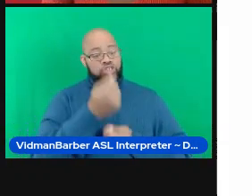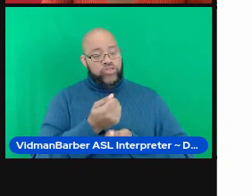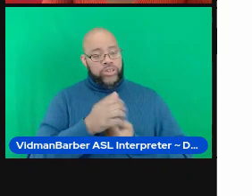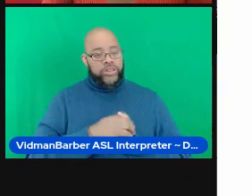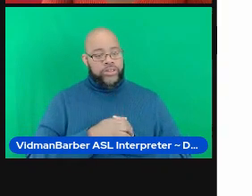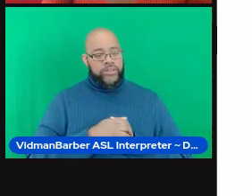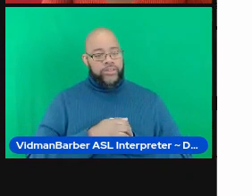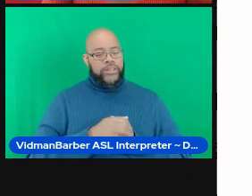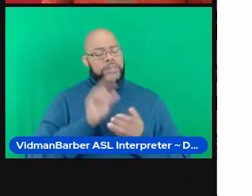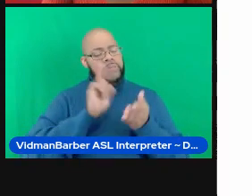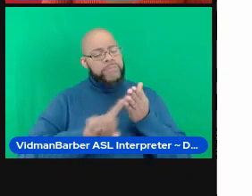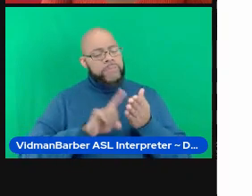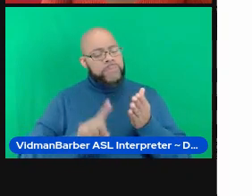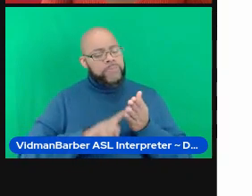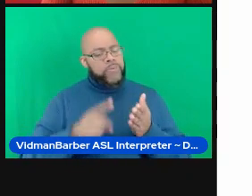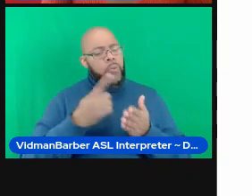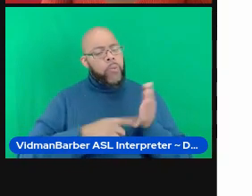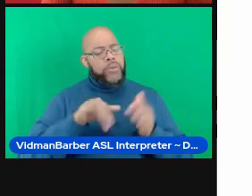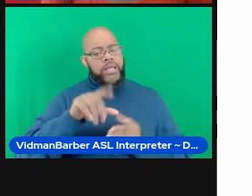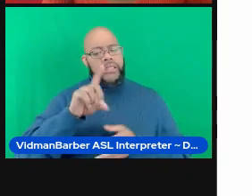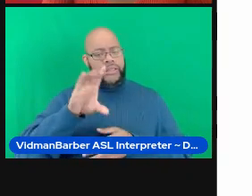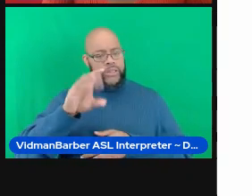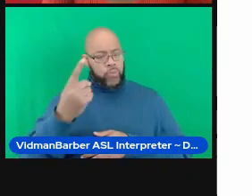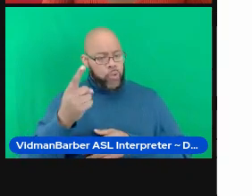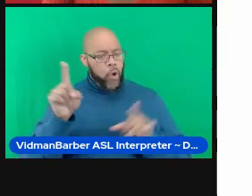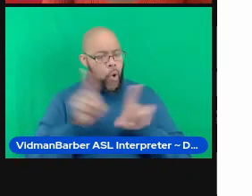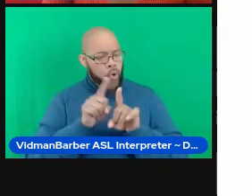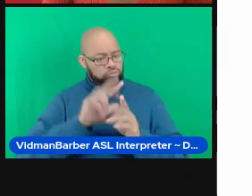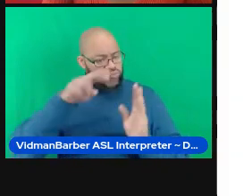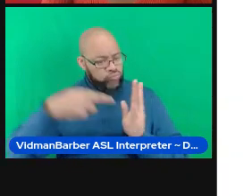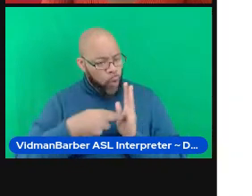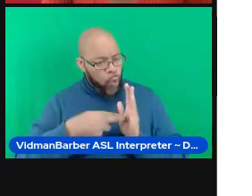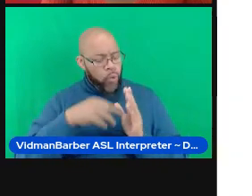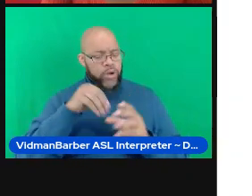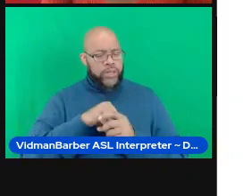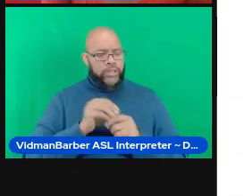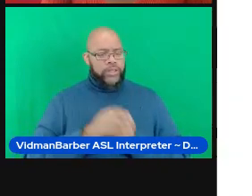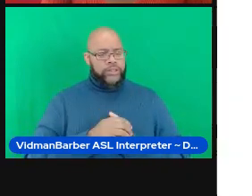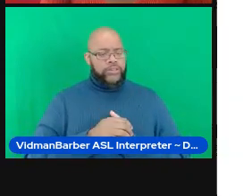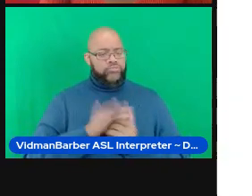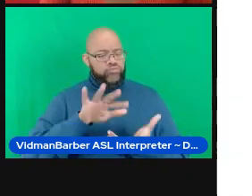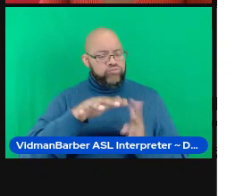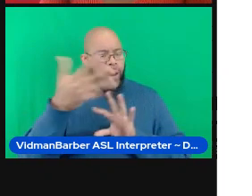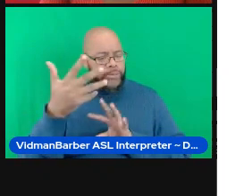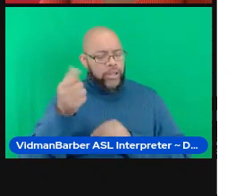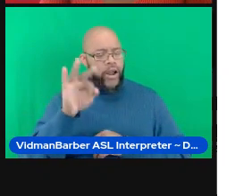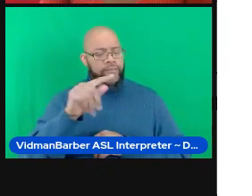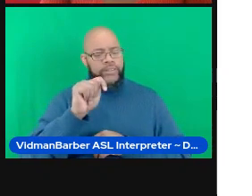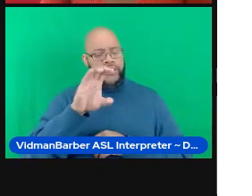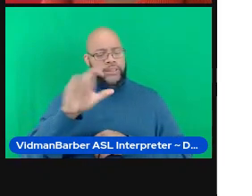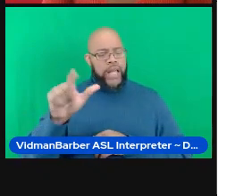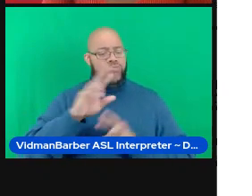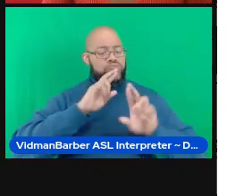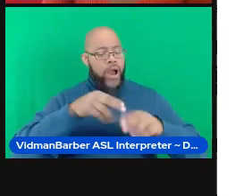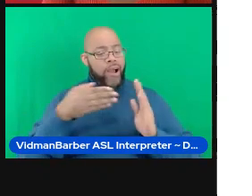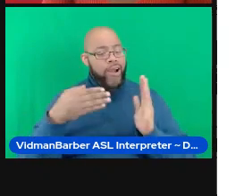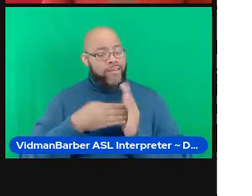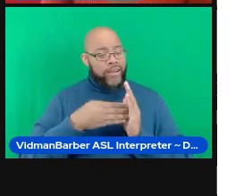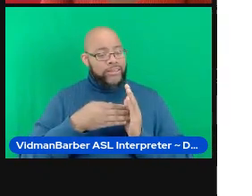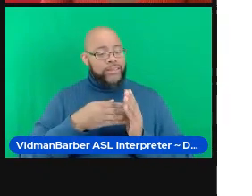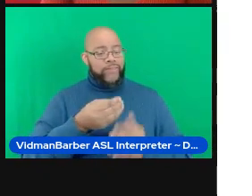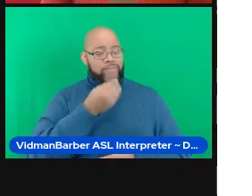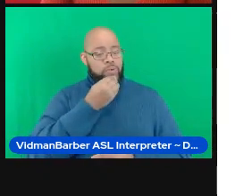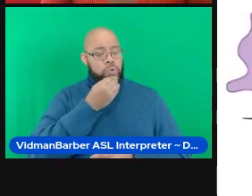in investigating whether these DC1 also play a role in this disruption of the T cell response against dietary